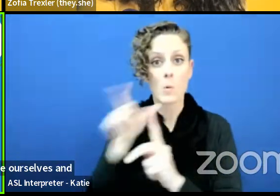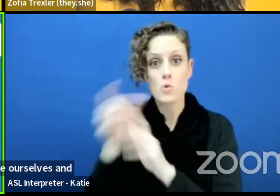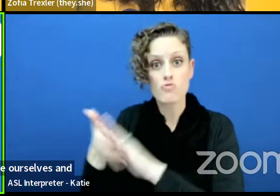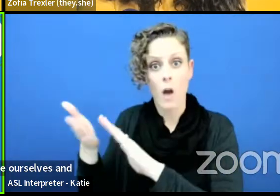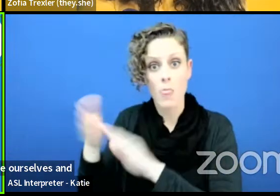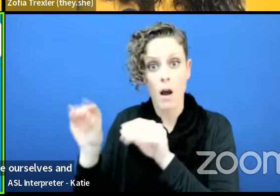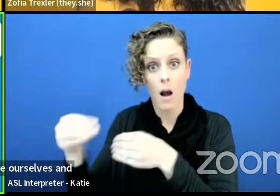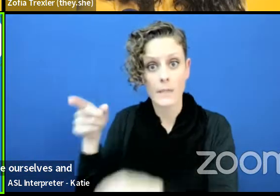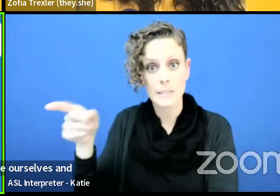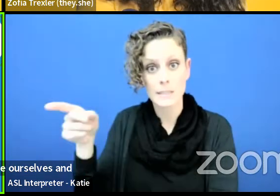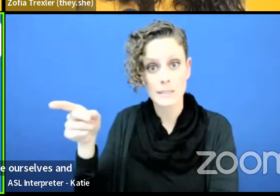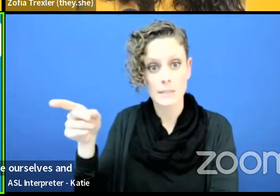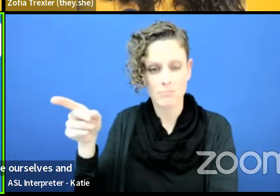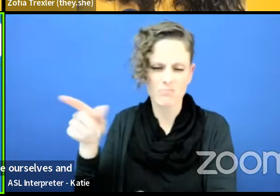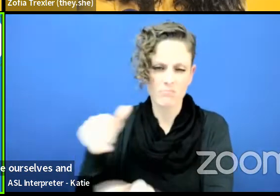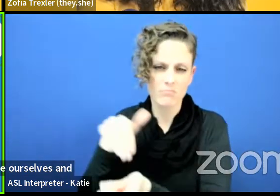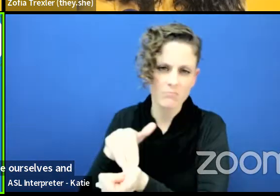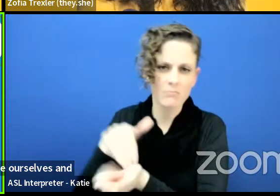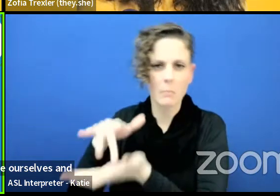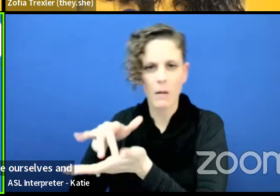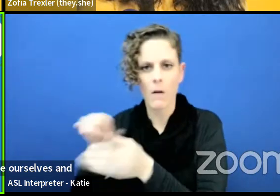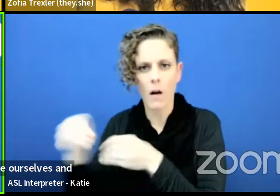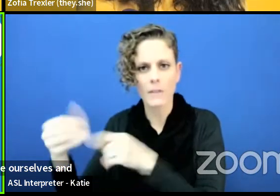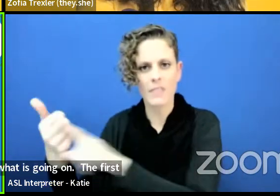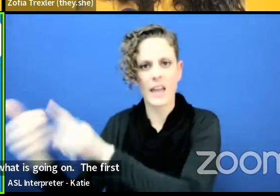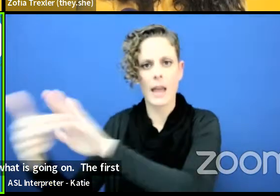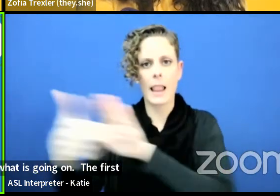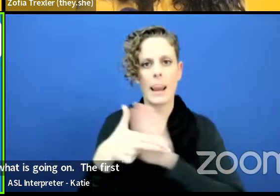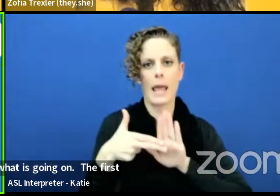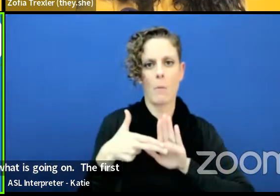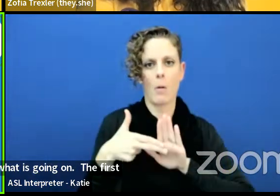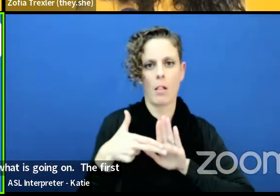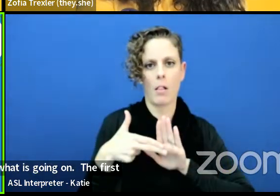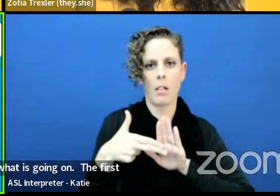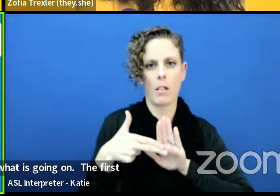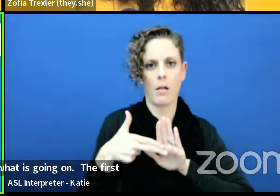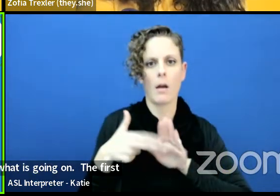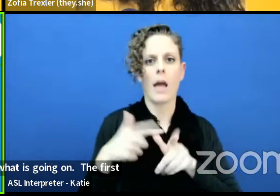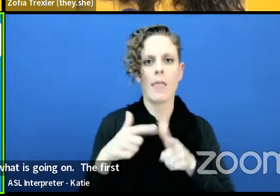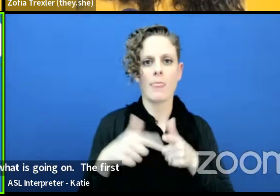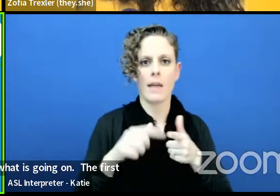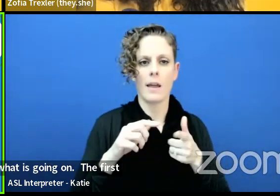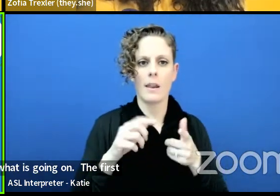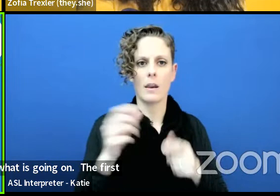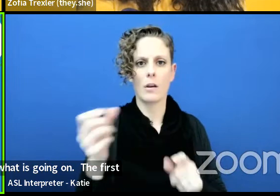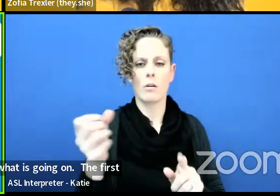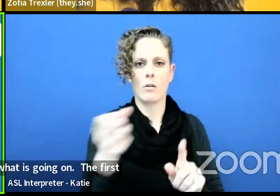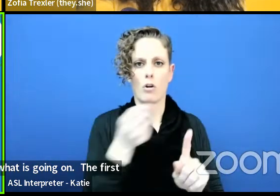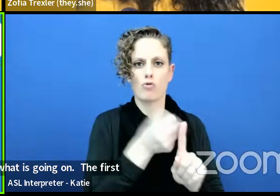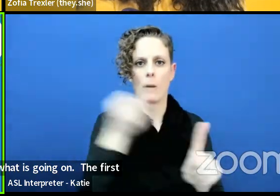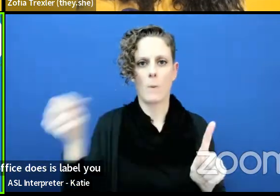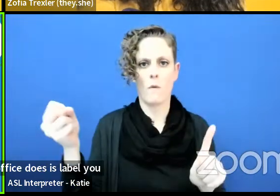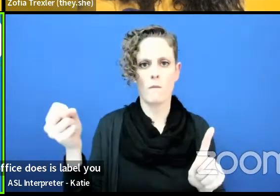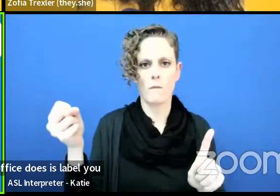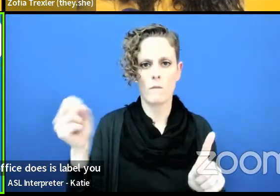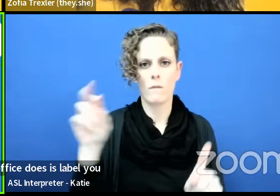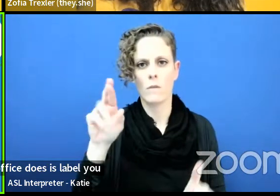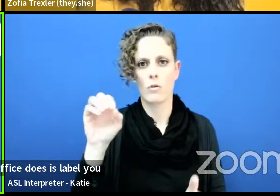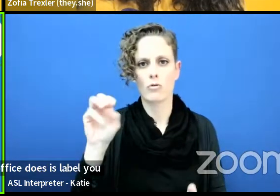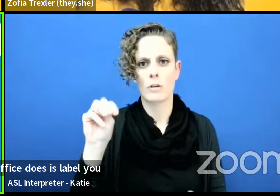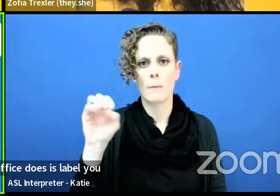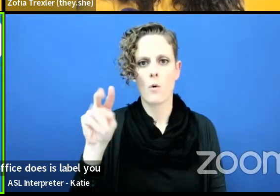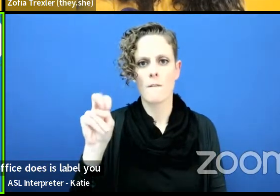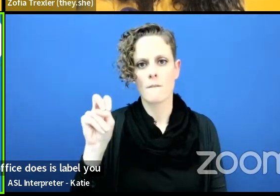does is label you and then want to remove you. And that's not another label that I